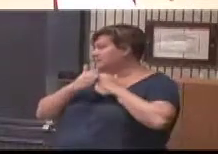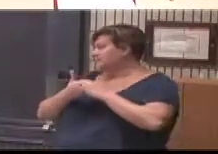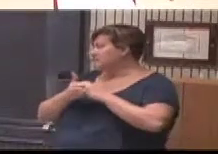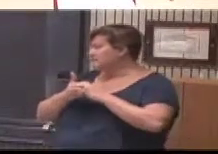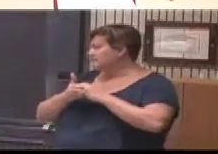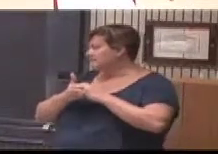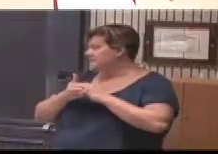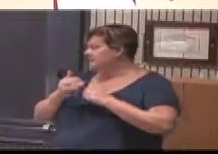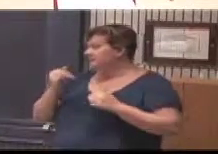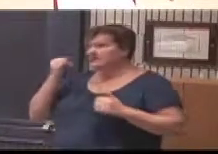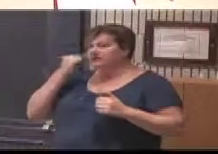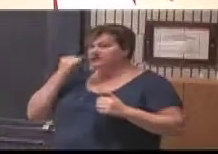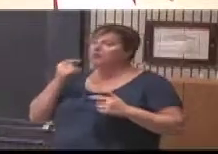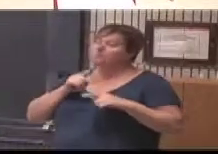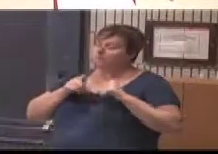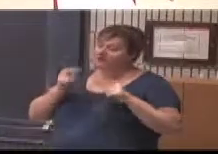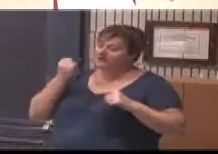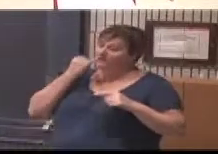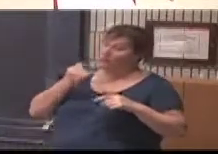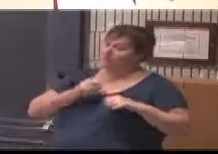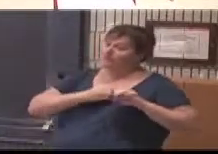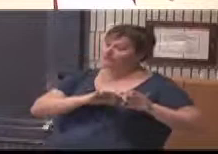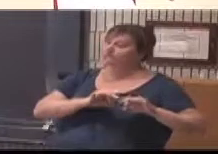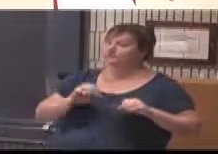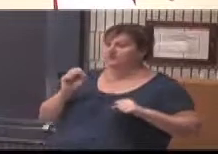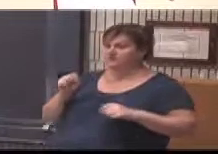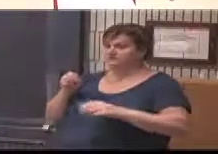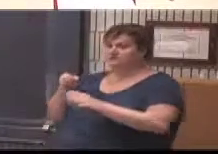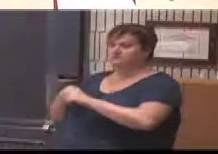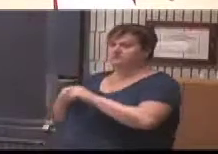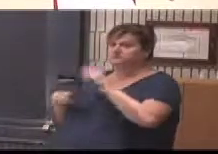they want, choose to go off the technology. So any kind of